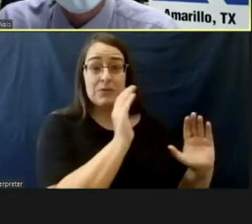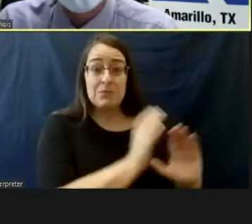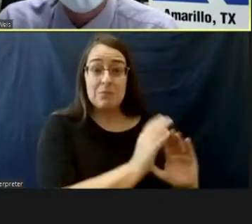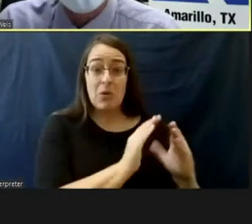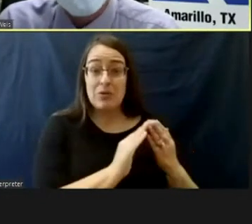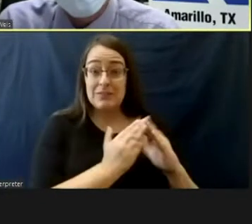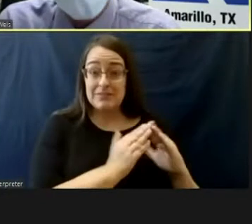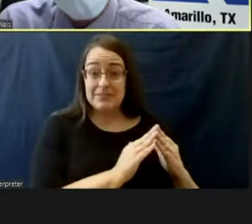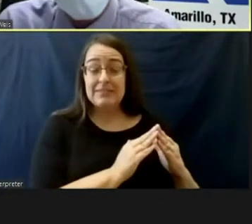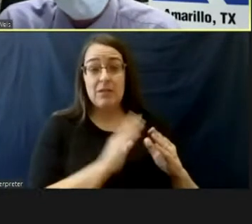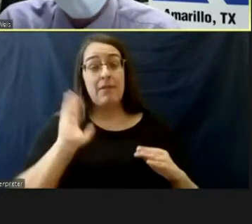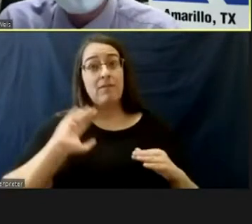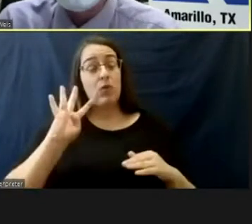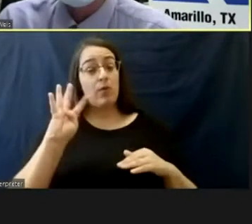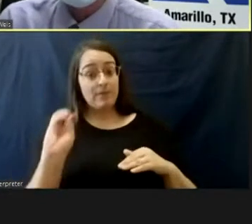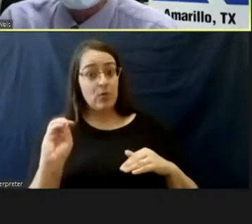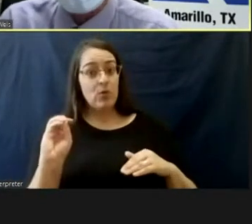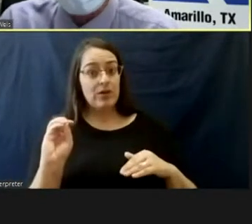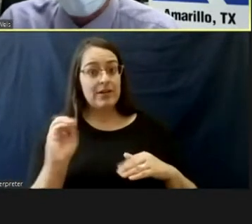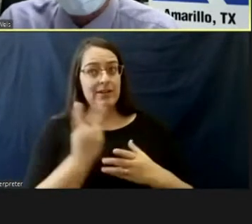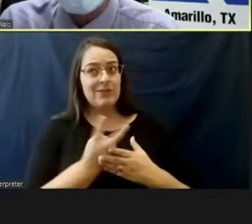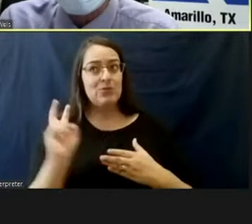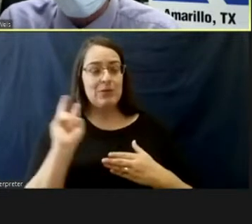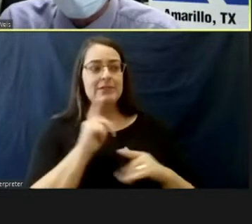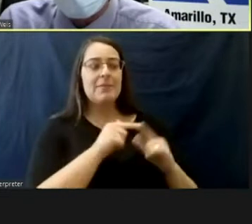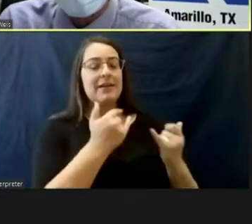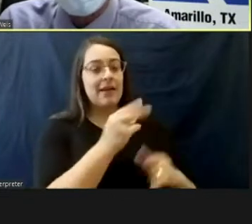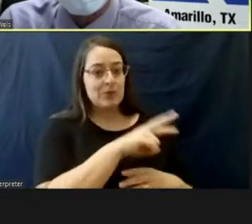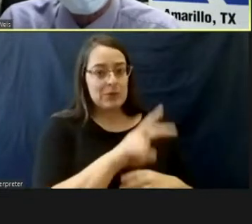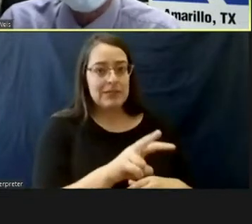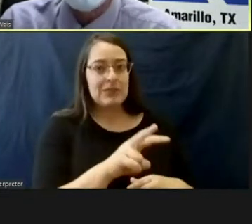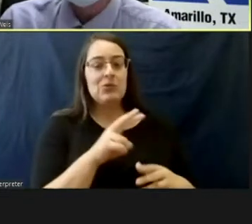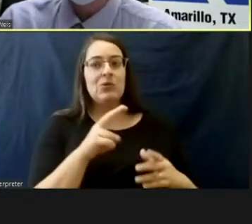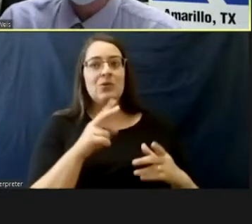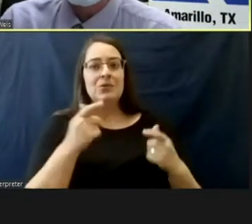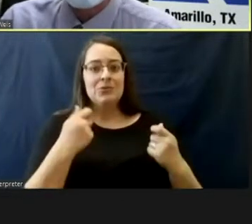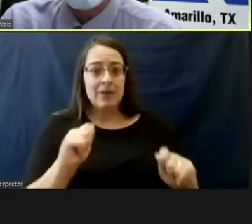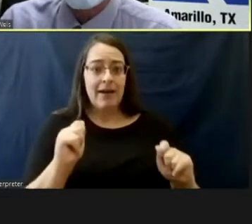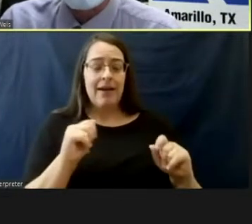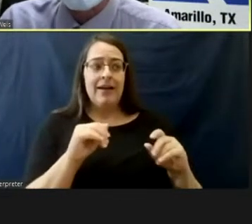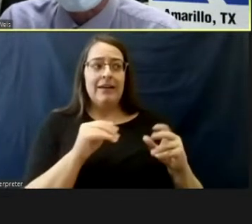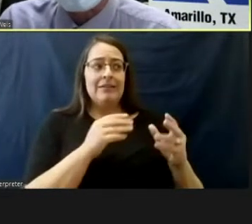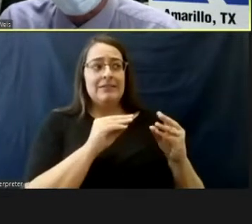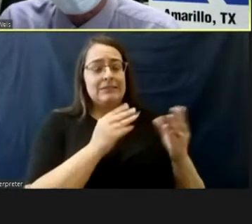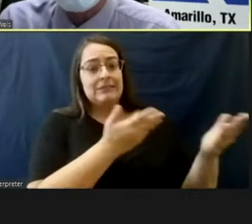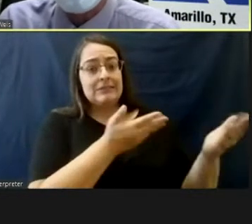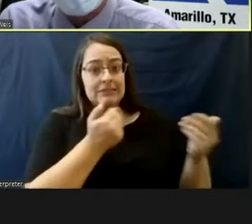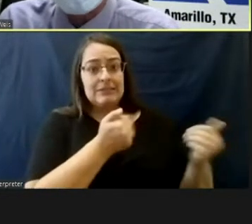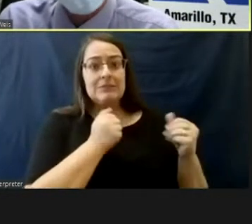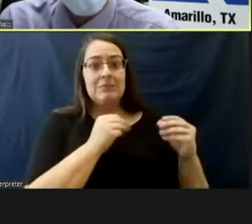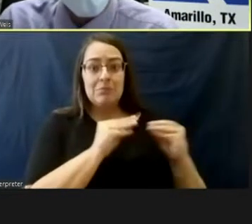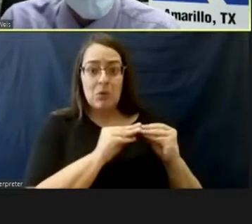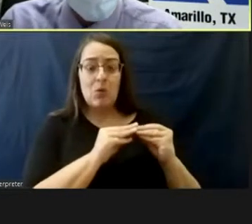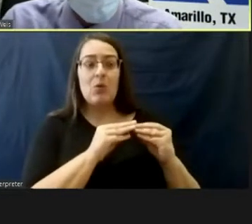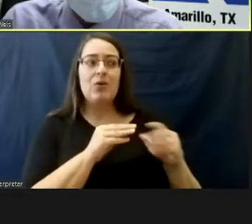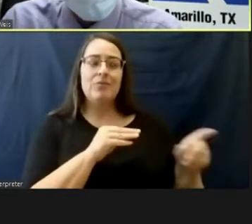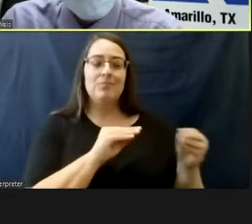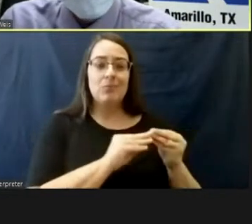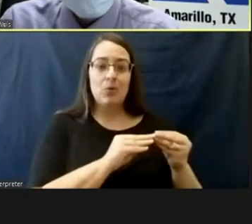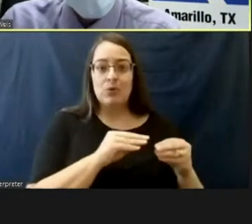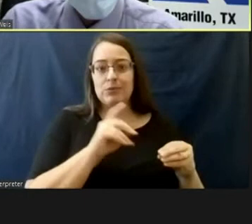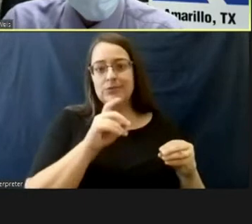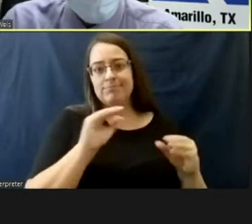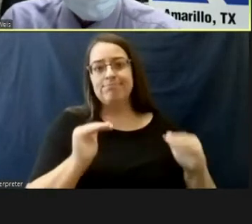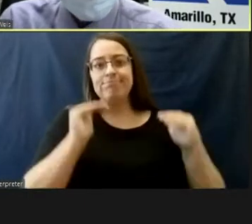40 about 2 weeks ago. So we're trying to get more of these critical care patients in to the higher level care, either us or BSA or the